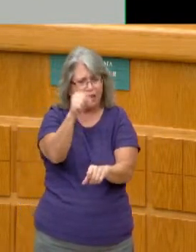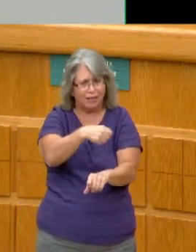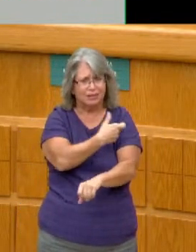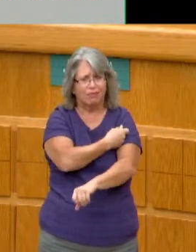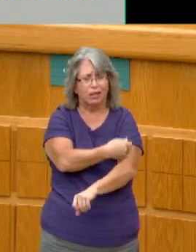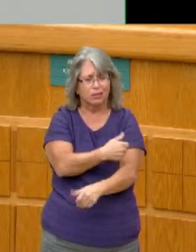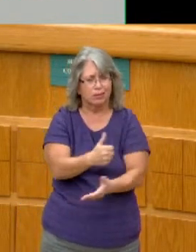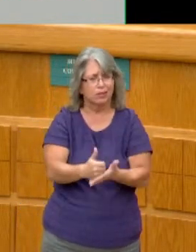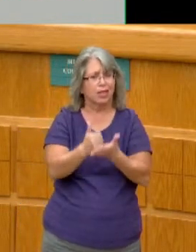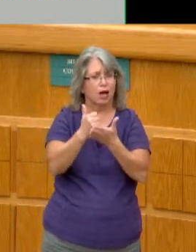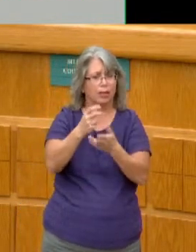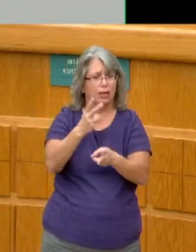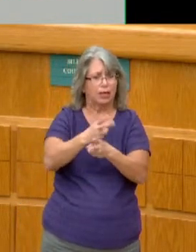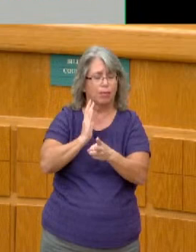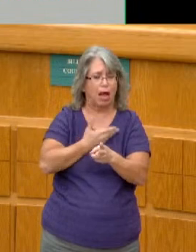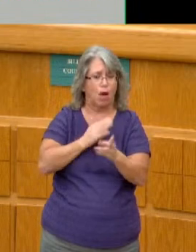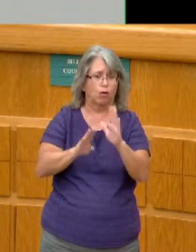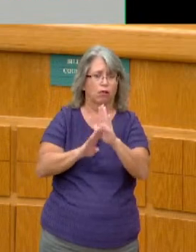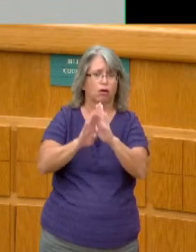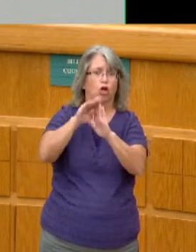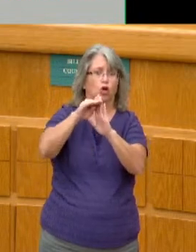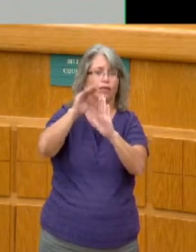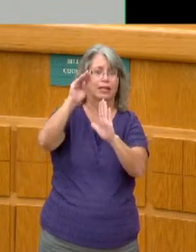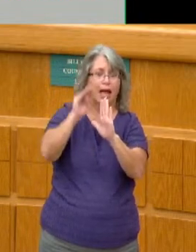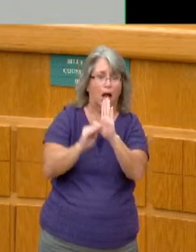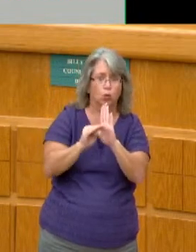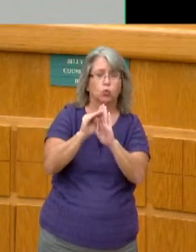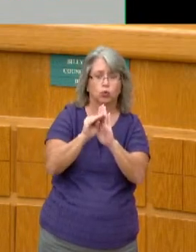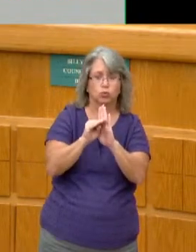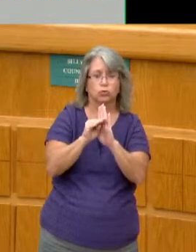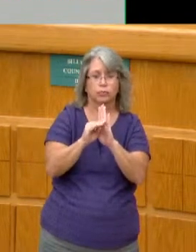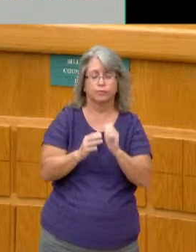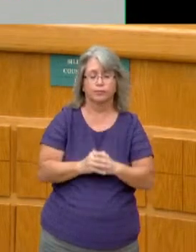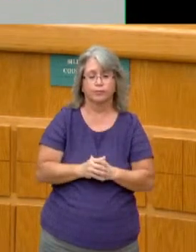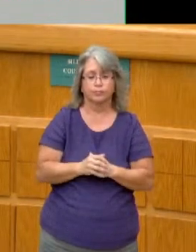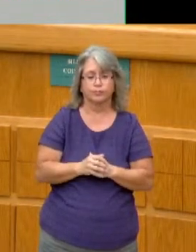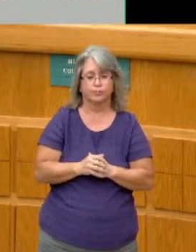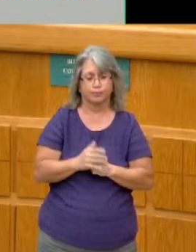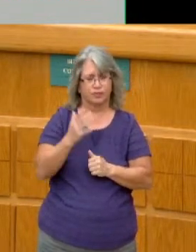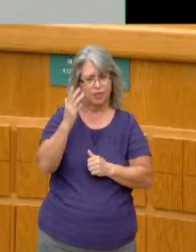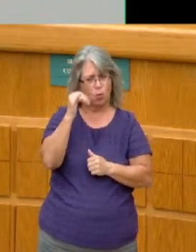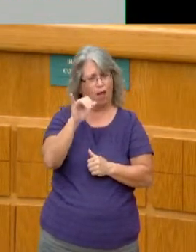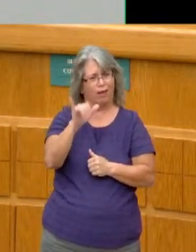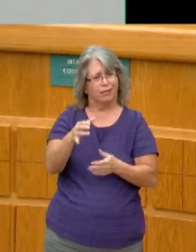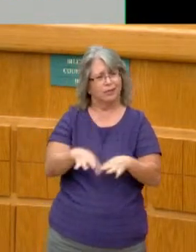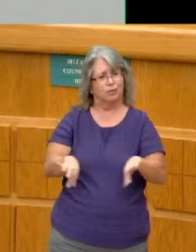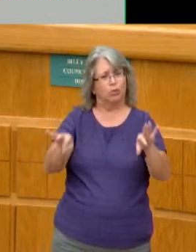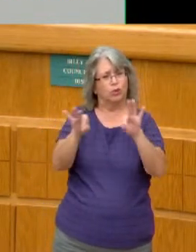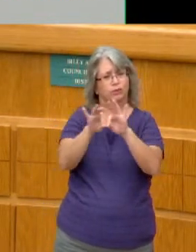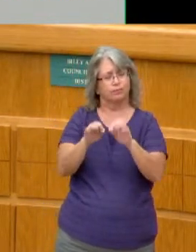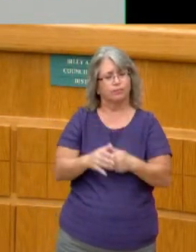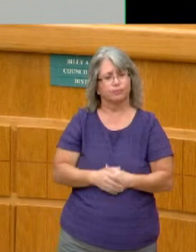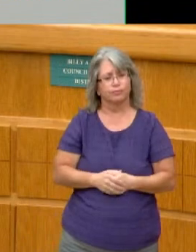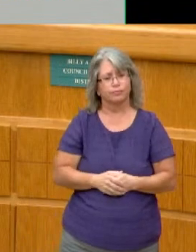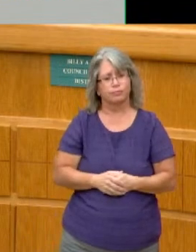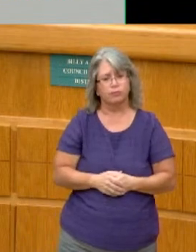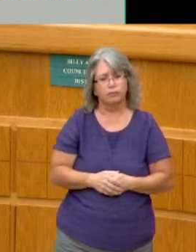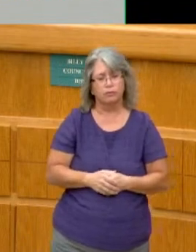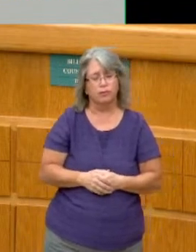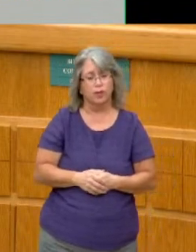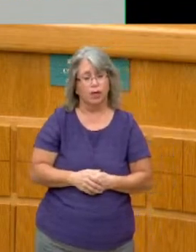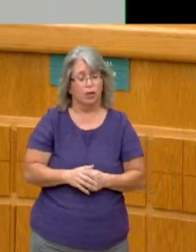was. Now, one of the reasons why this is important is we already have, just with the way things are now, we have